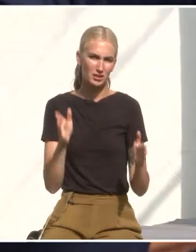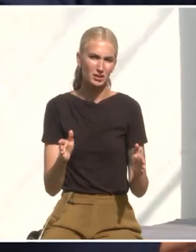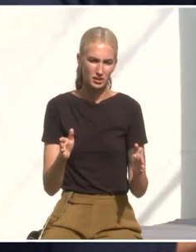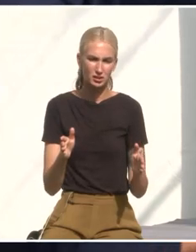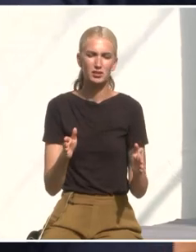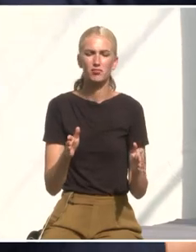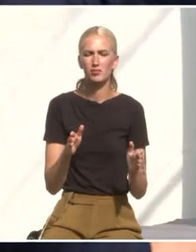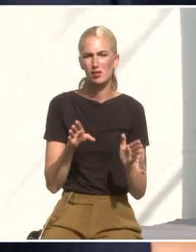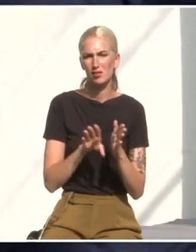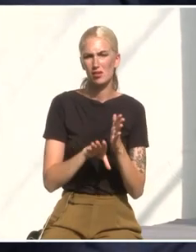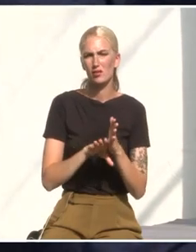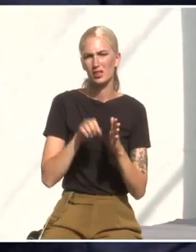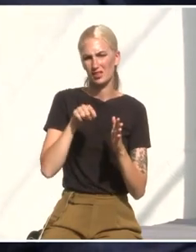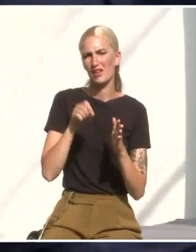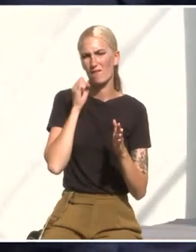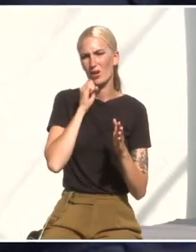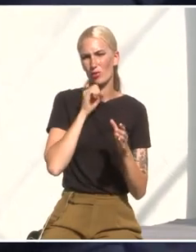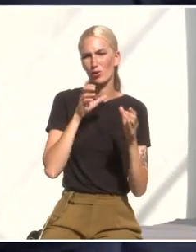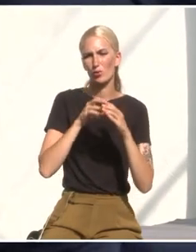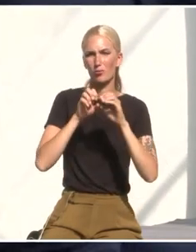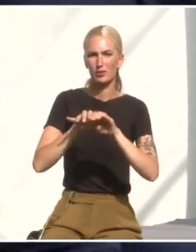I prefer to talk about those people.